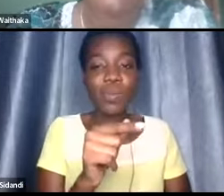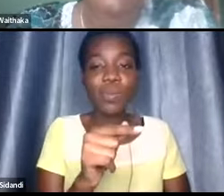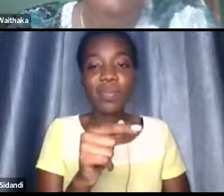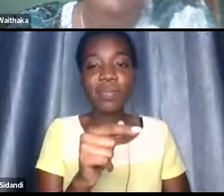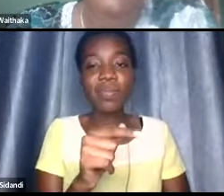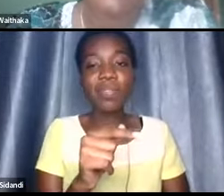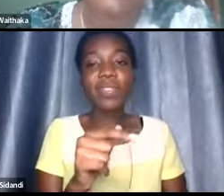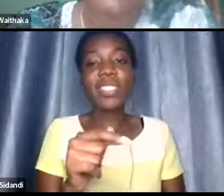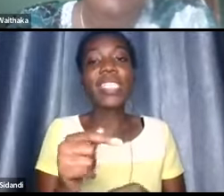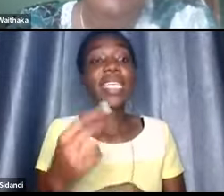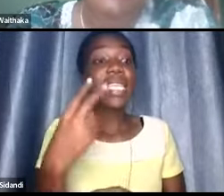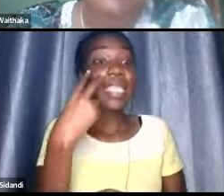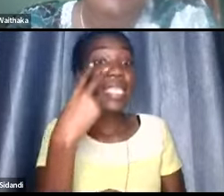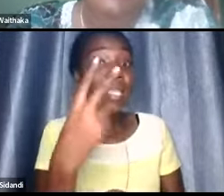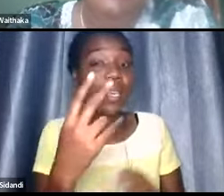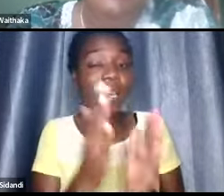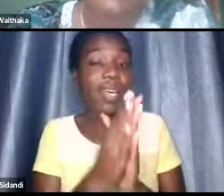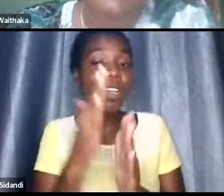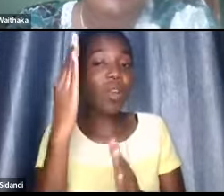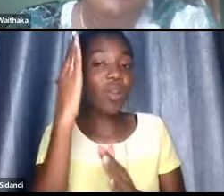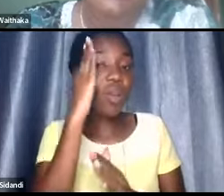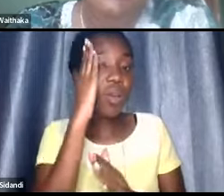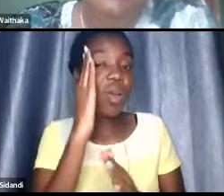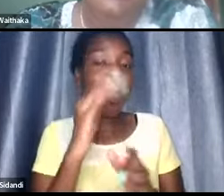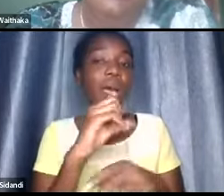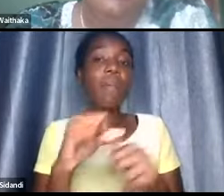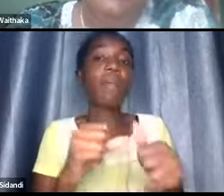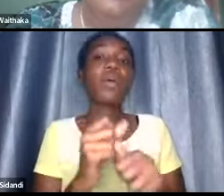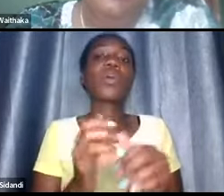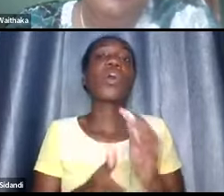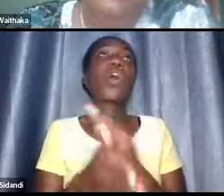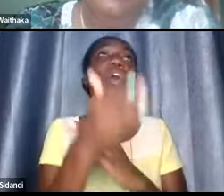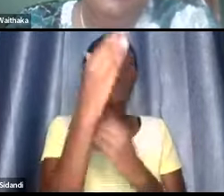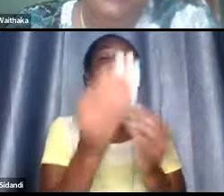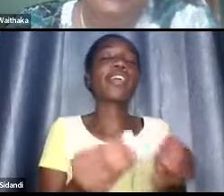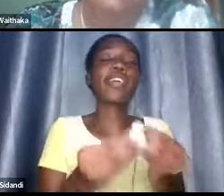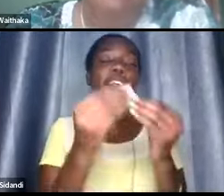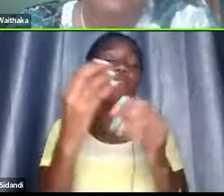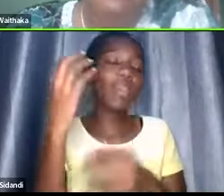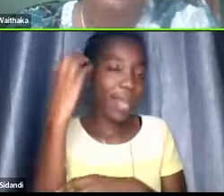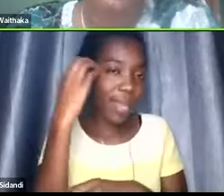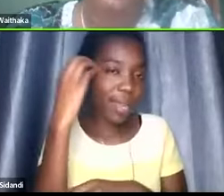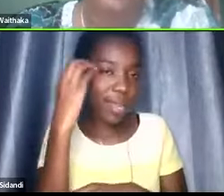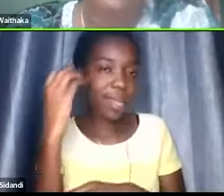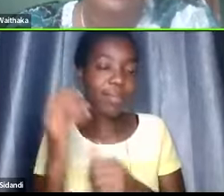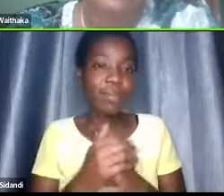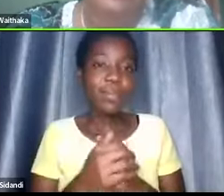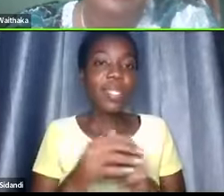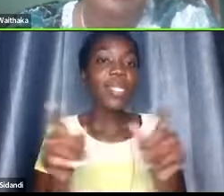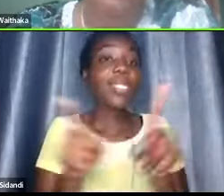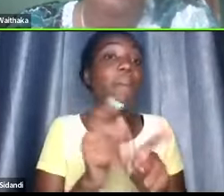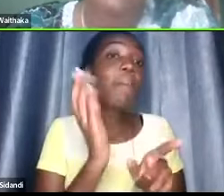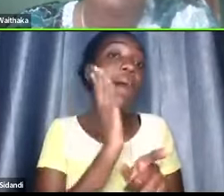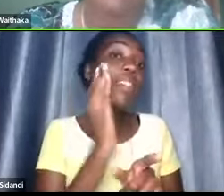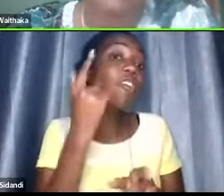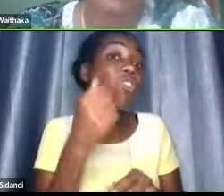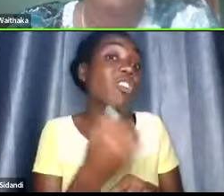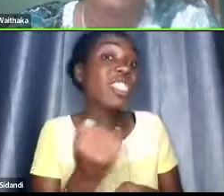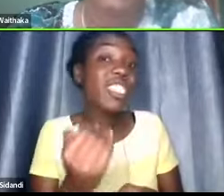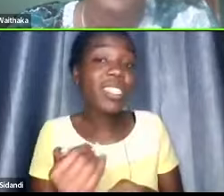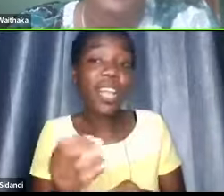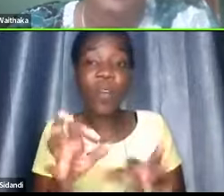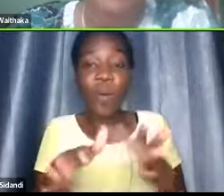identify and be aligned to my God-given career? As a mother to your children, or as a mother,